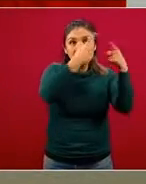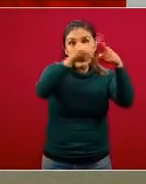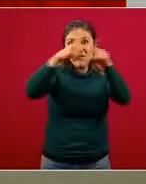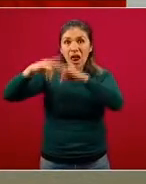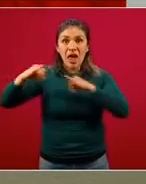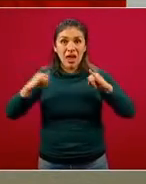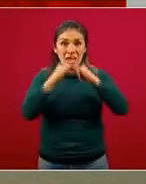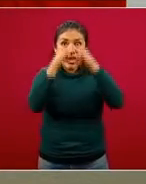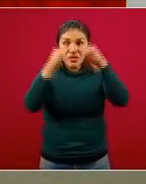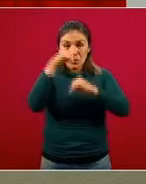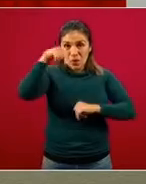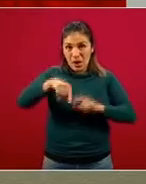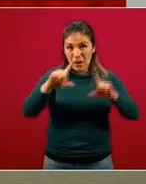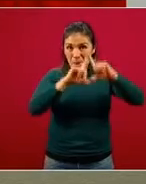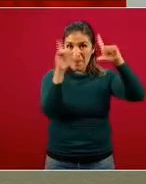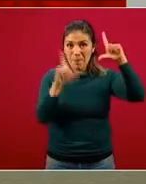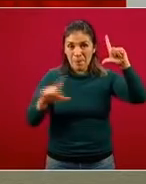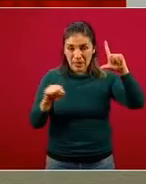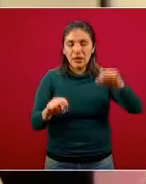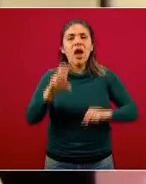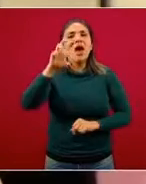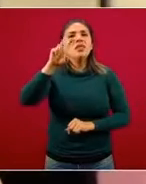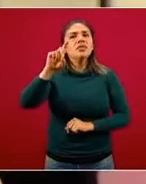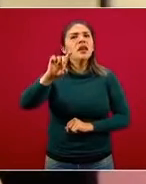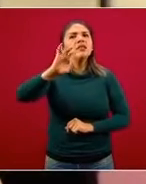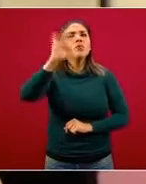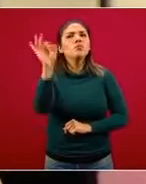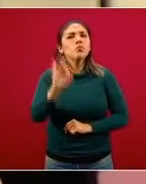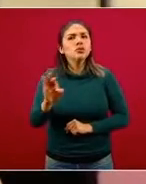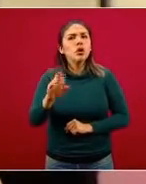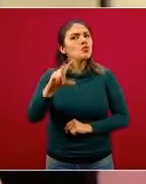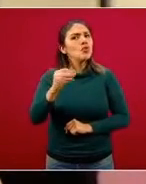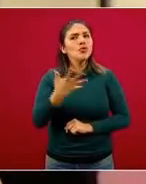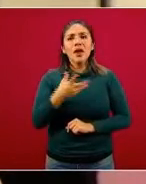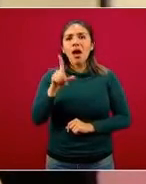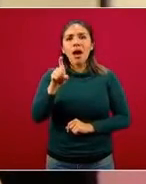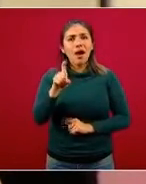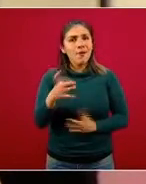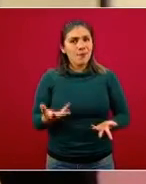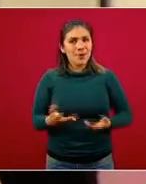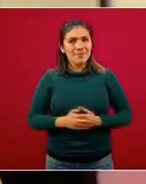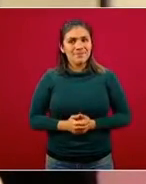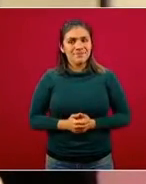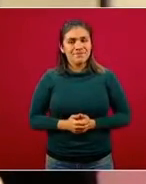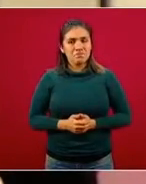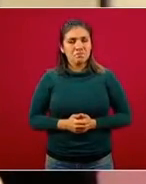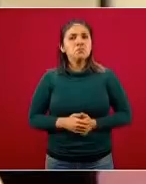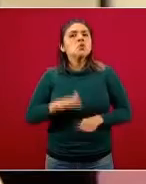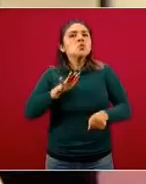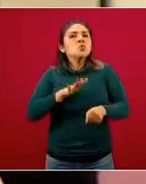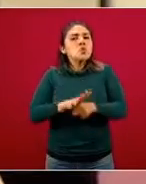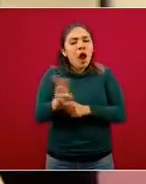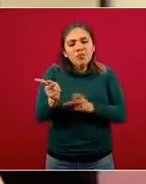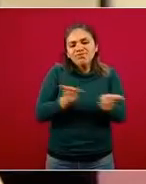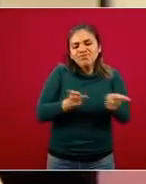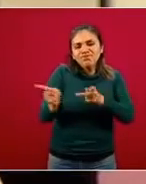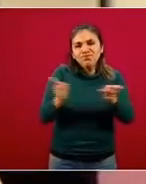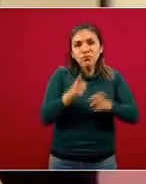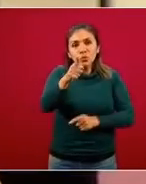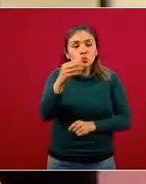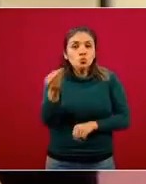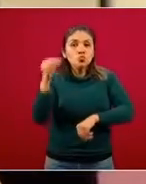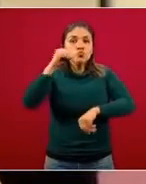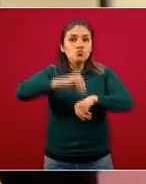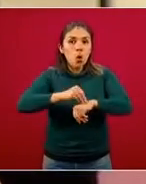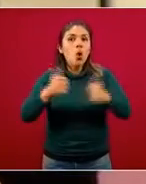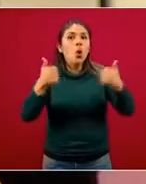instituciones que existen en el país, el 45,000 30% institutions no that cuenta con exist in agua. Mexico, 30% don't ¿Qué have protocolos water. van a implementar So, ustedes what